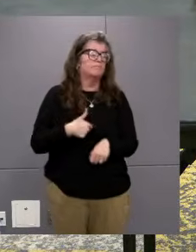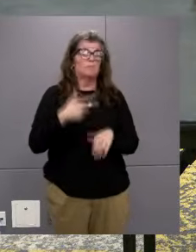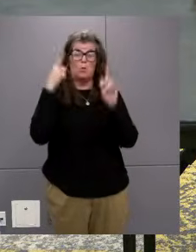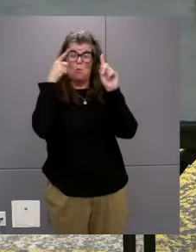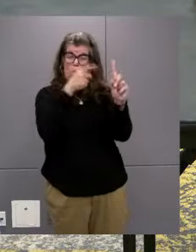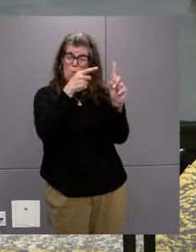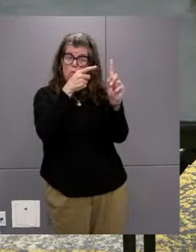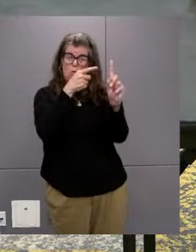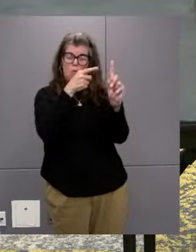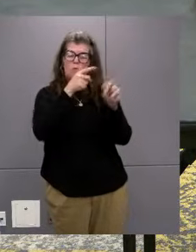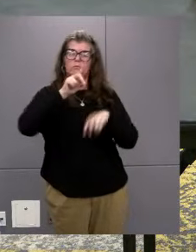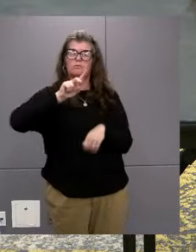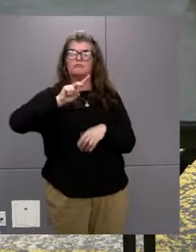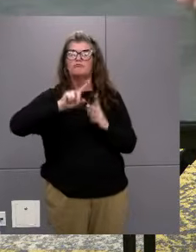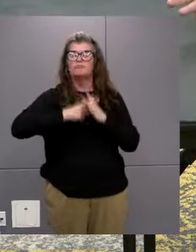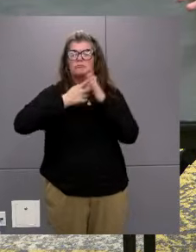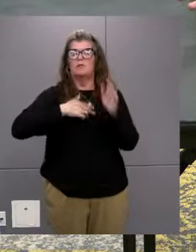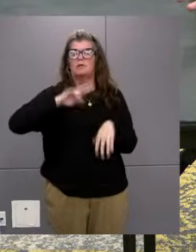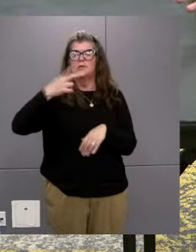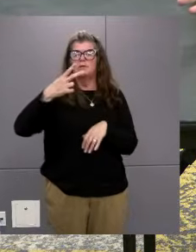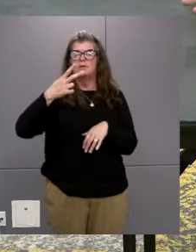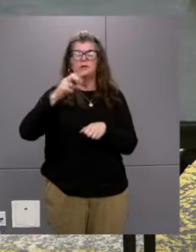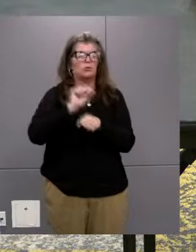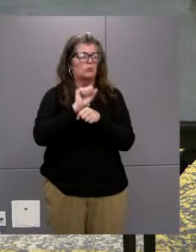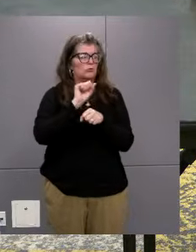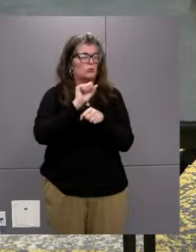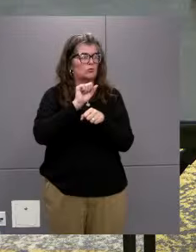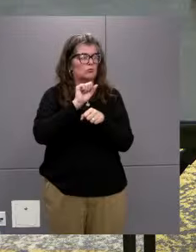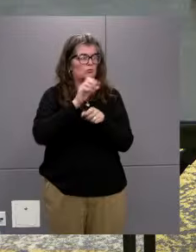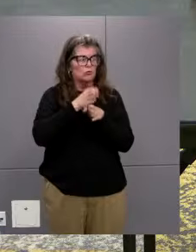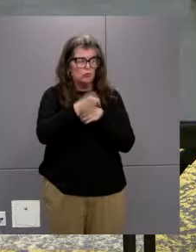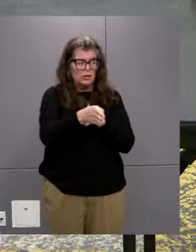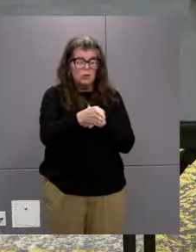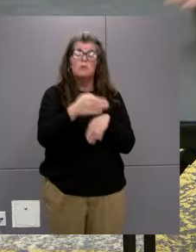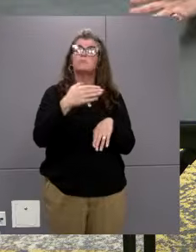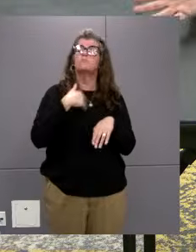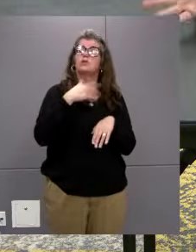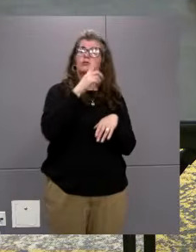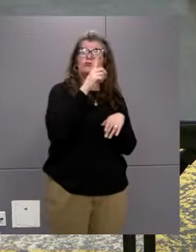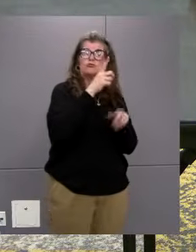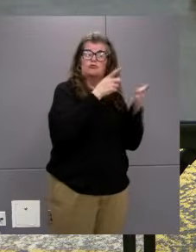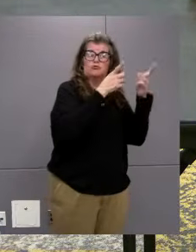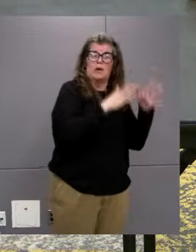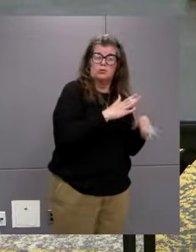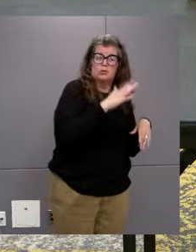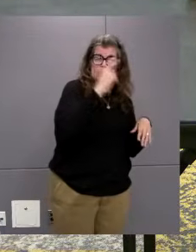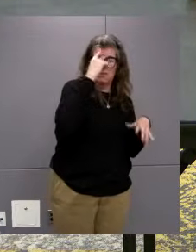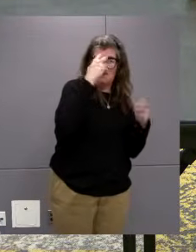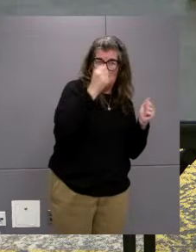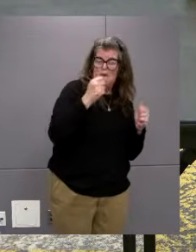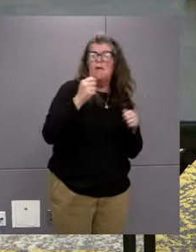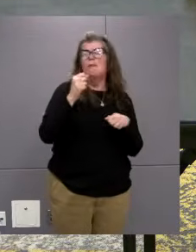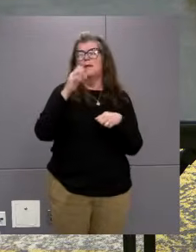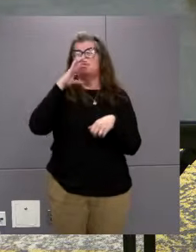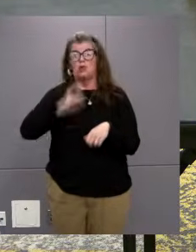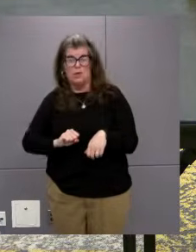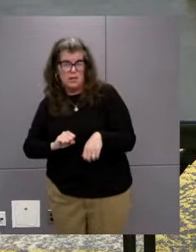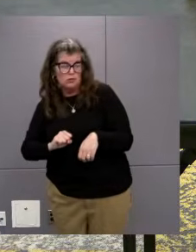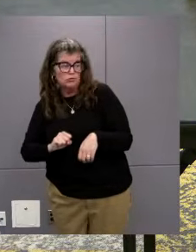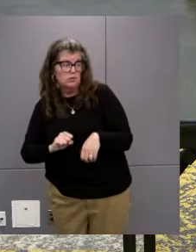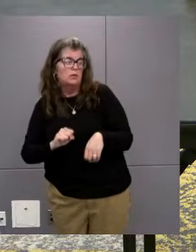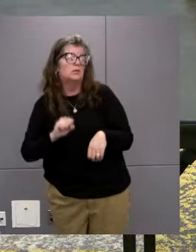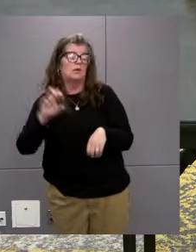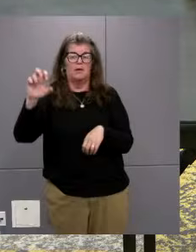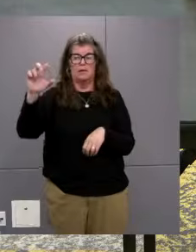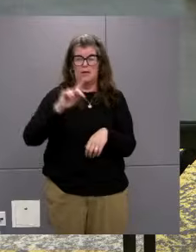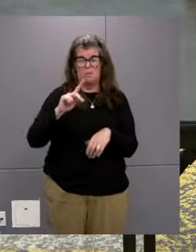was to start my second career. I've served as an executive director. I've served as a director in mental health facilities, geriatric facilities, and I came back because